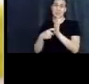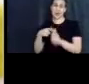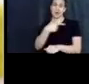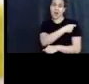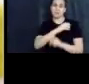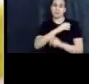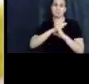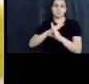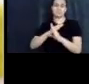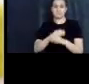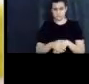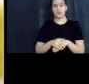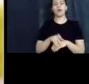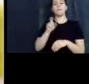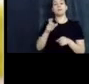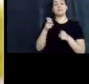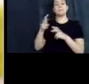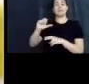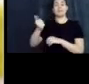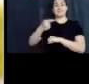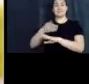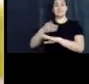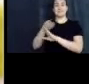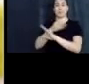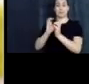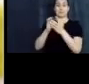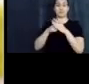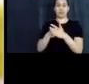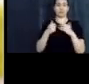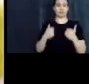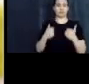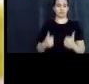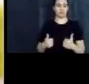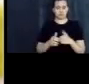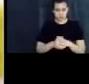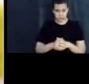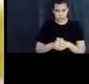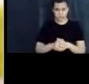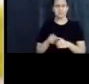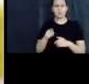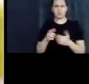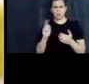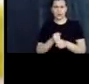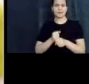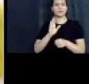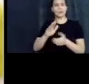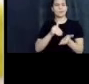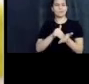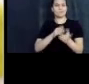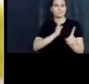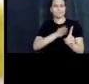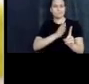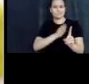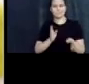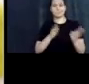in before 10 days before classes start, you're going to be fine. You can either get it from like your primary care physician. Walgreens is where I got mine